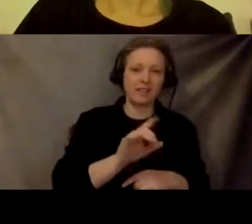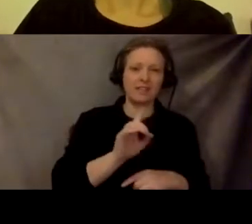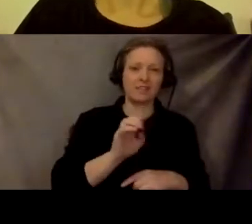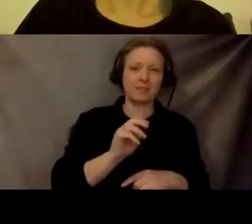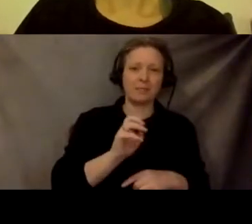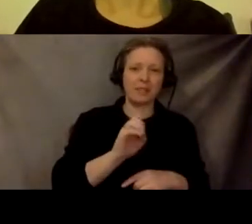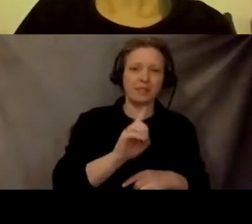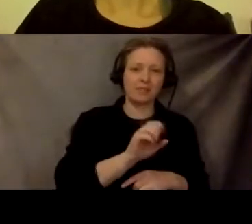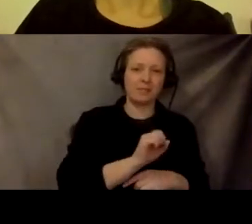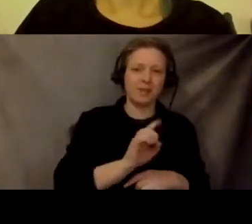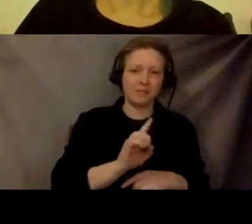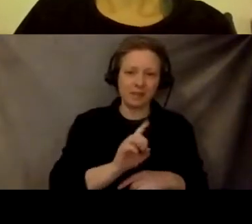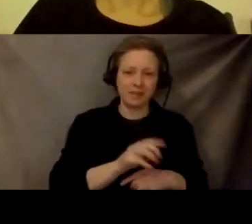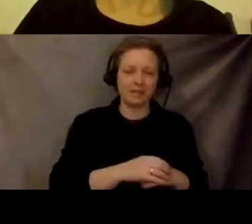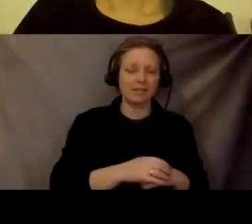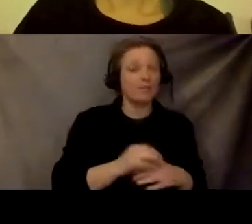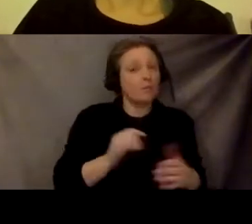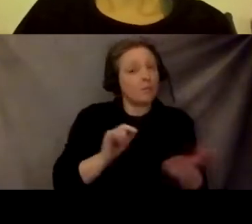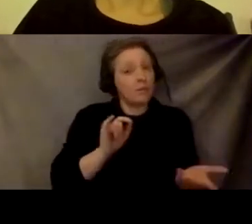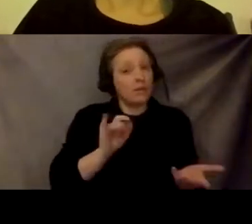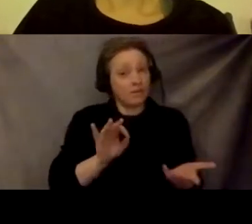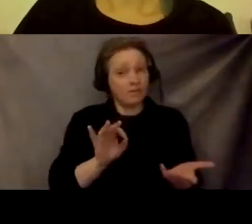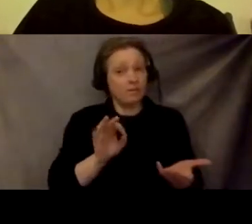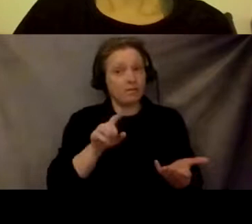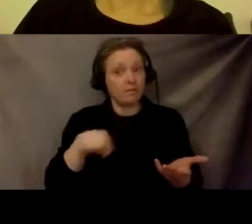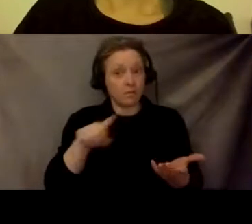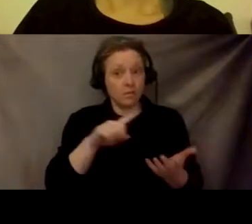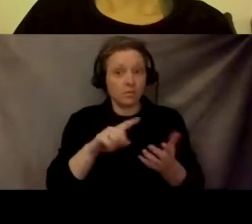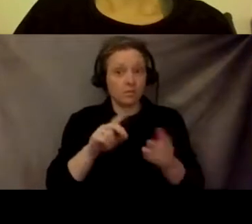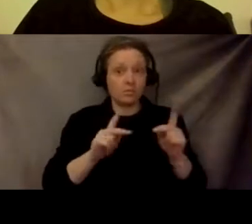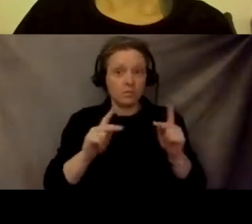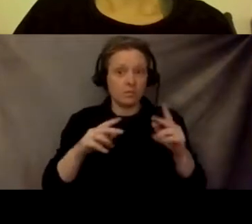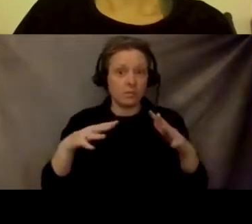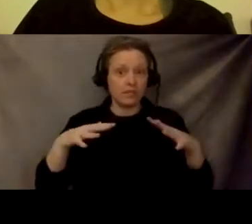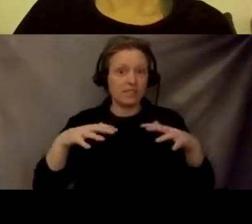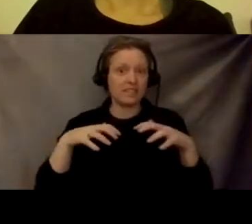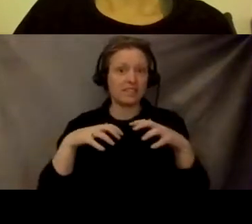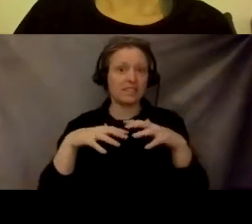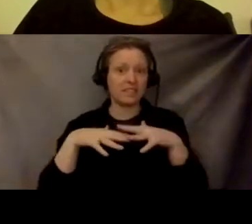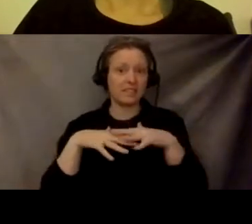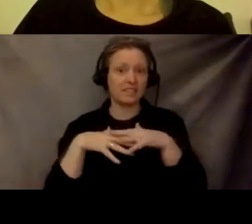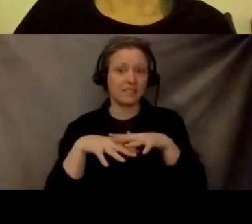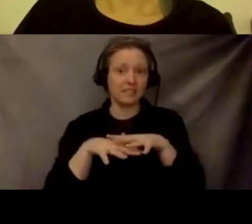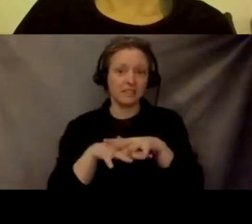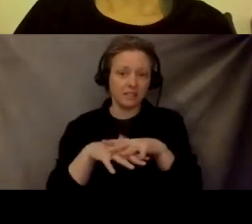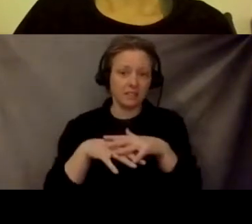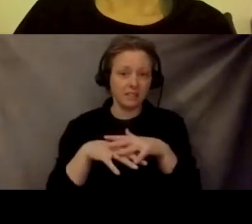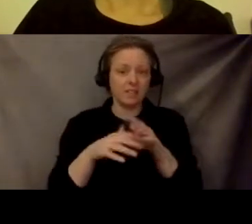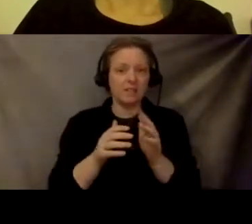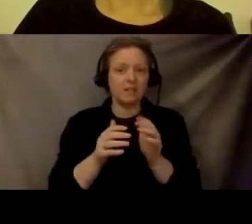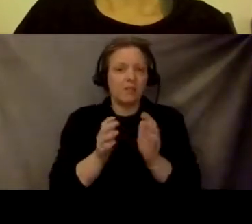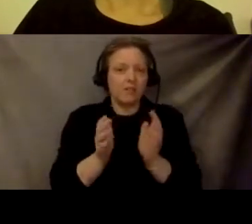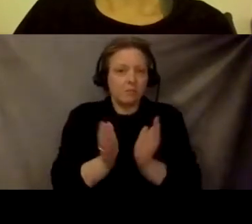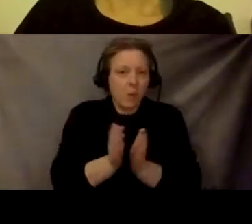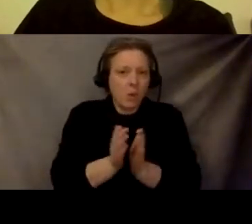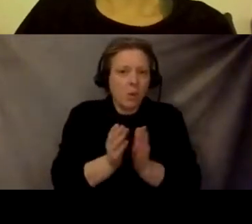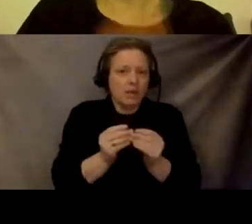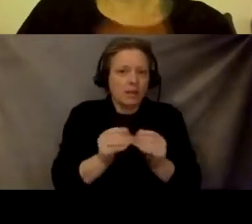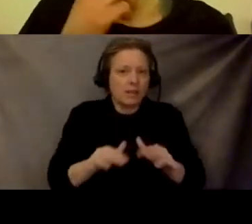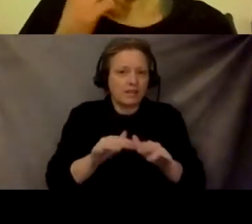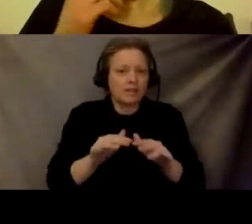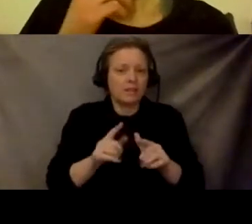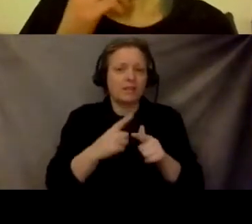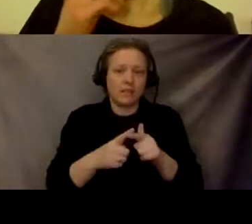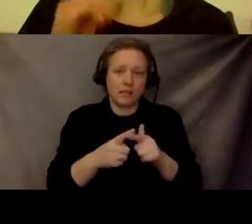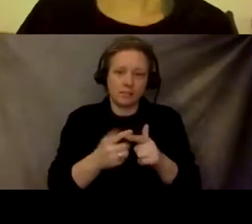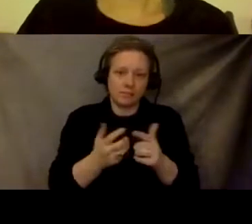more people on smaller and smaller acreage, you've got to understand that there's going to be some give. I mean,